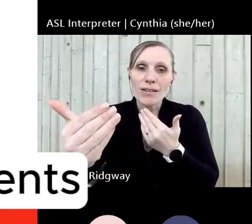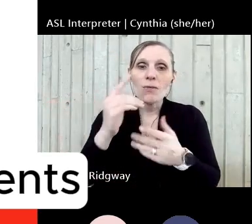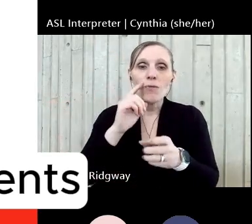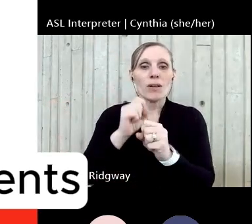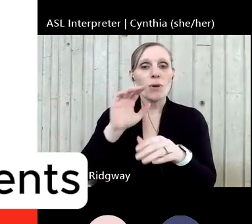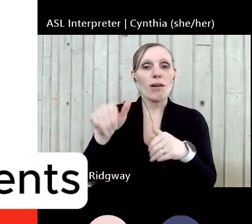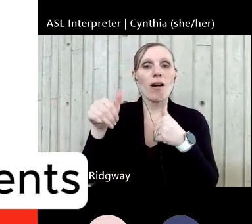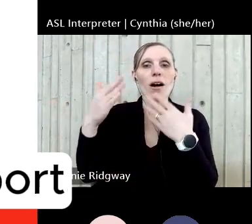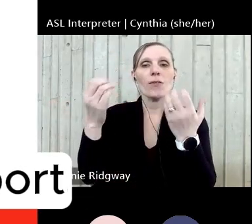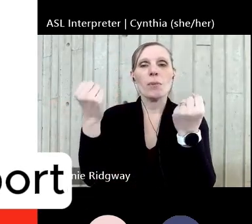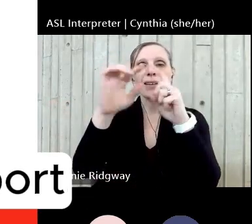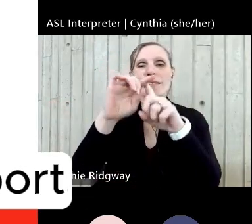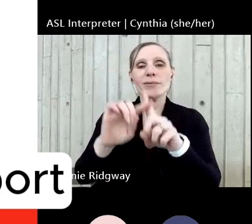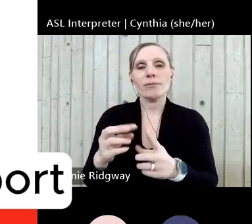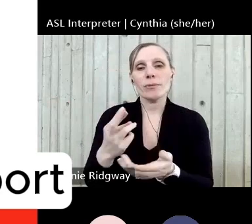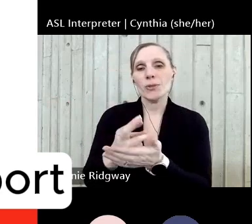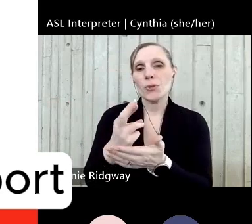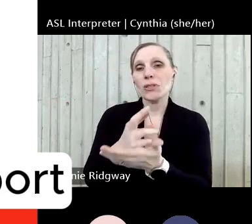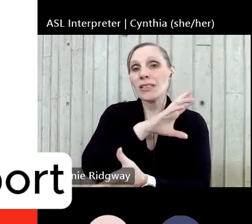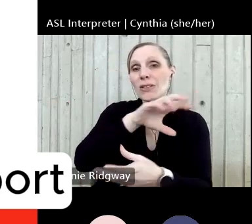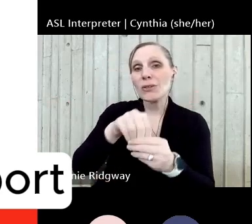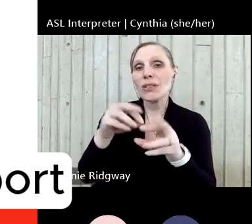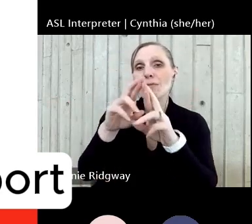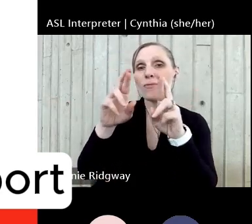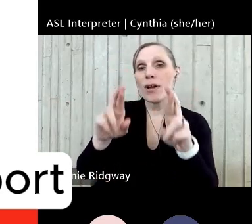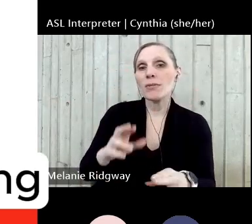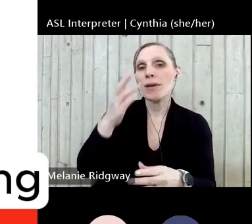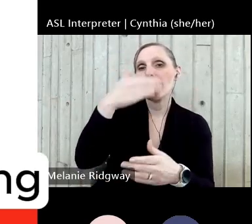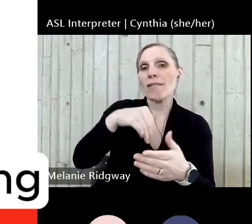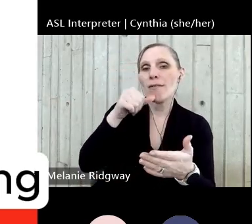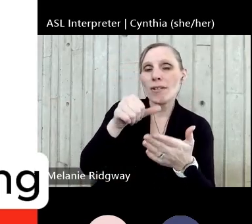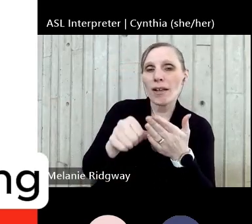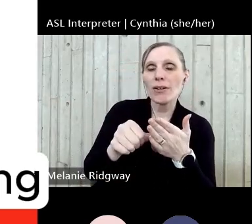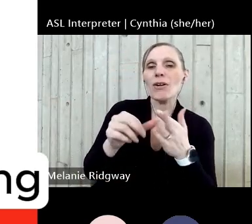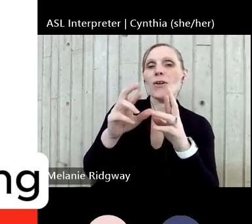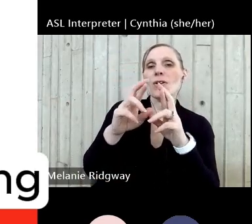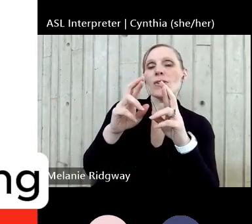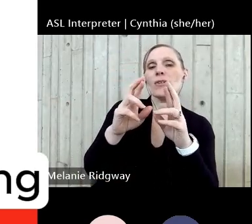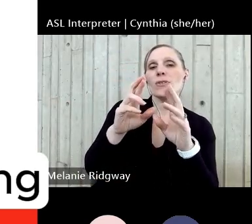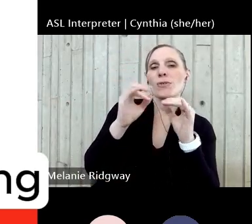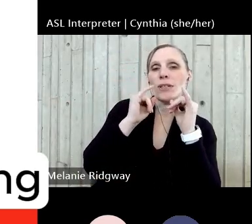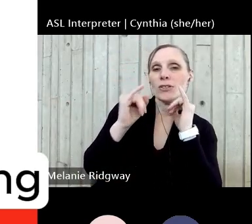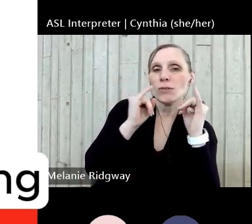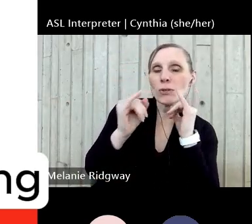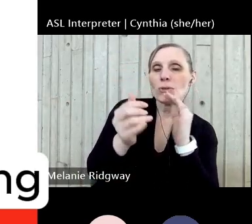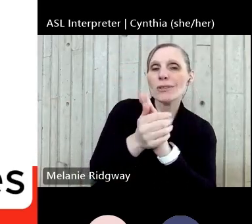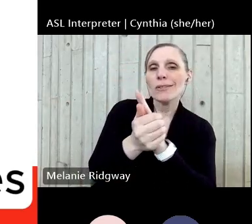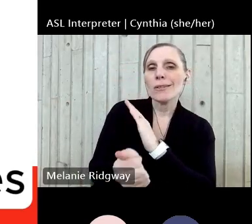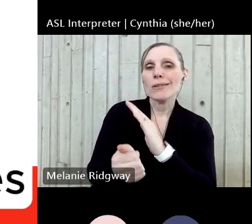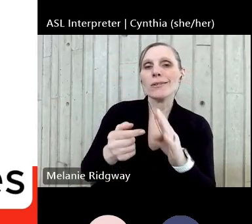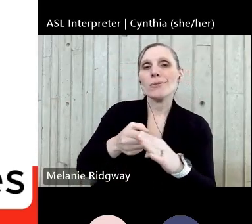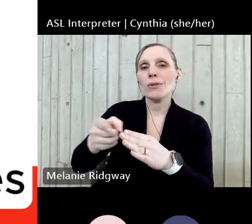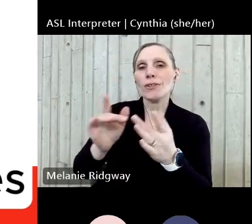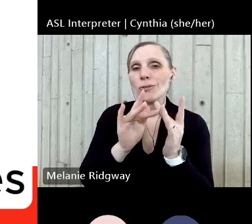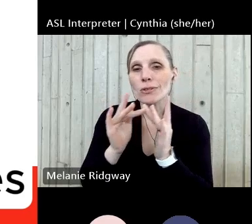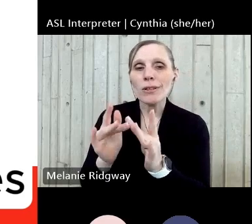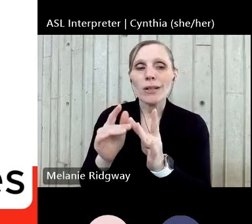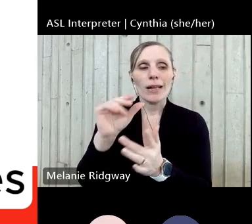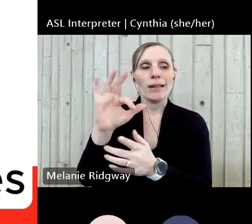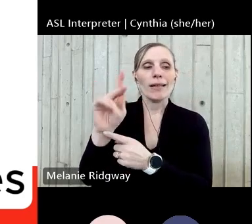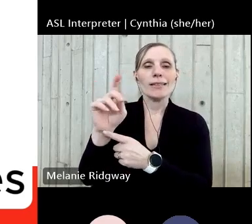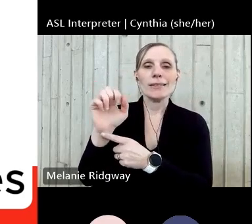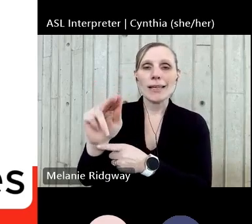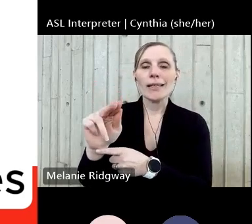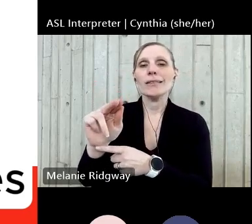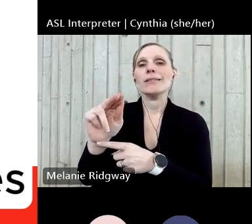resources for students, including resume and cover letter support, interview skills, professional networking, LinkedIn support, job